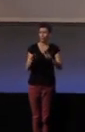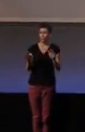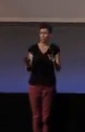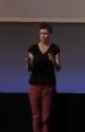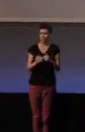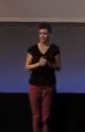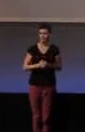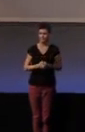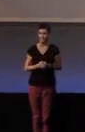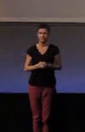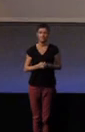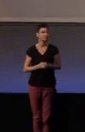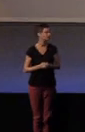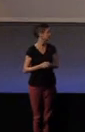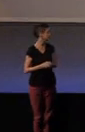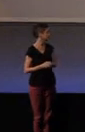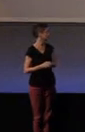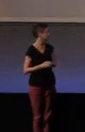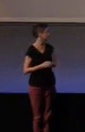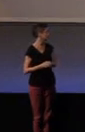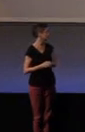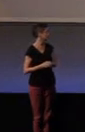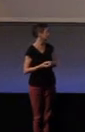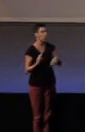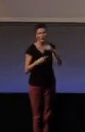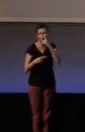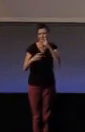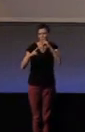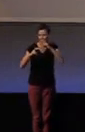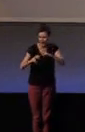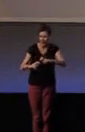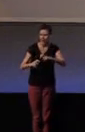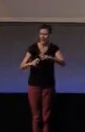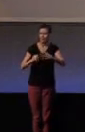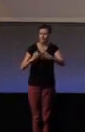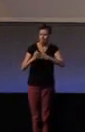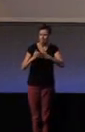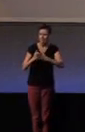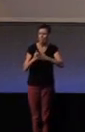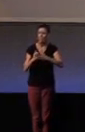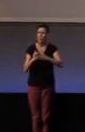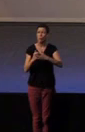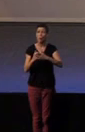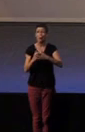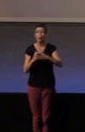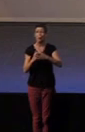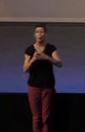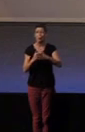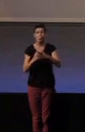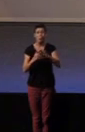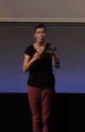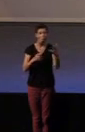zo oké ik moet en de live verder en nam uit de site of al op rest to change